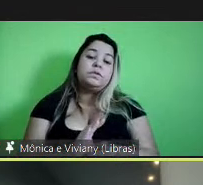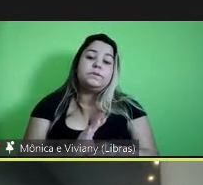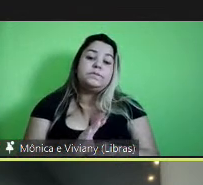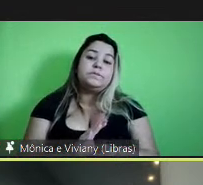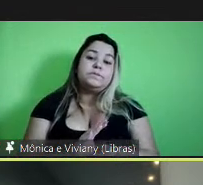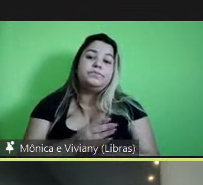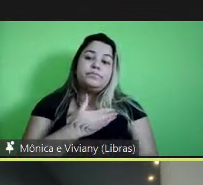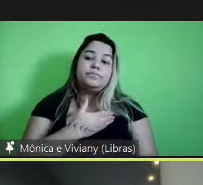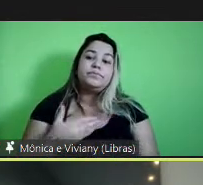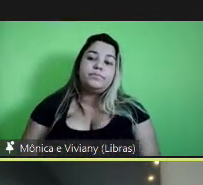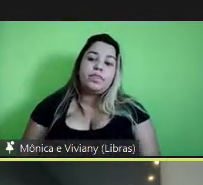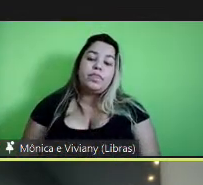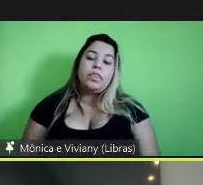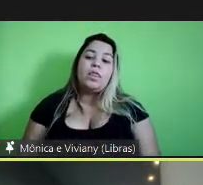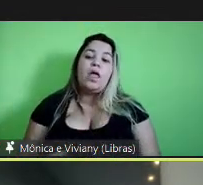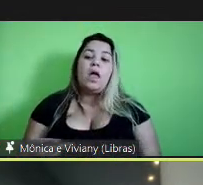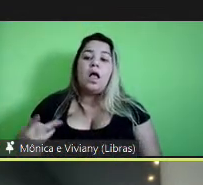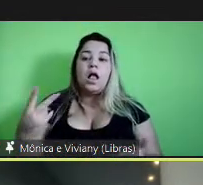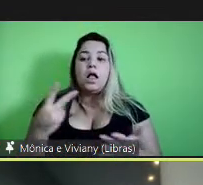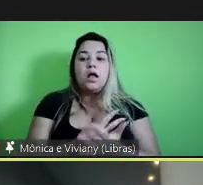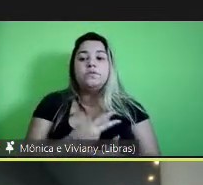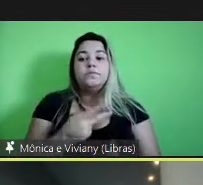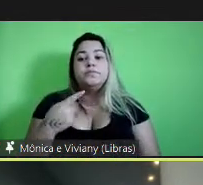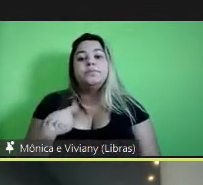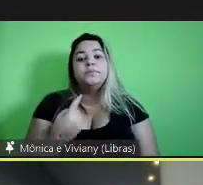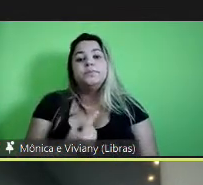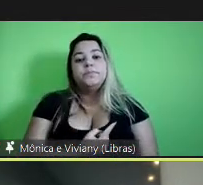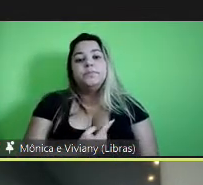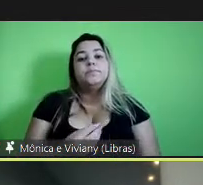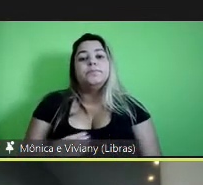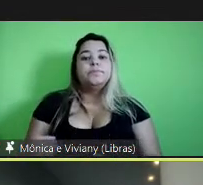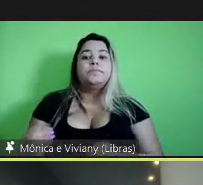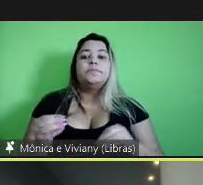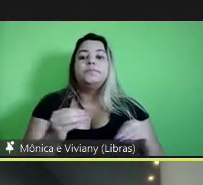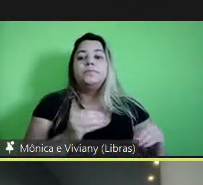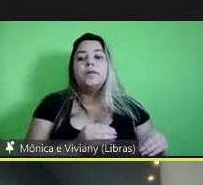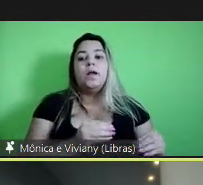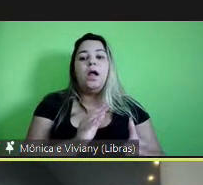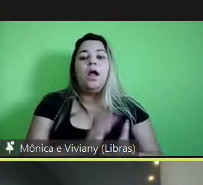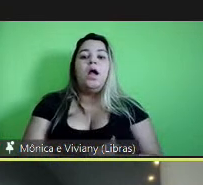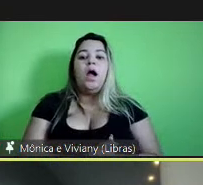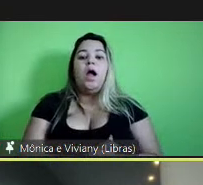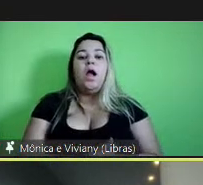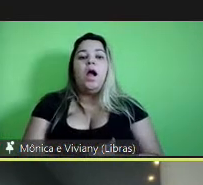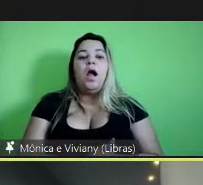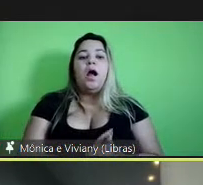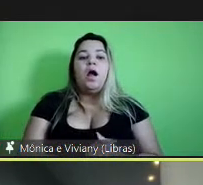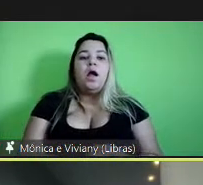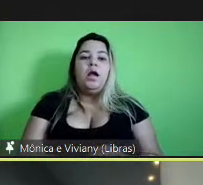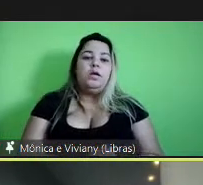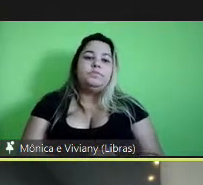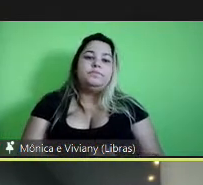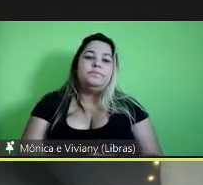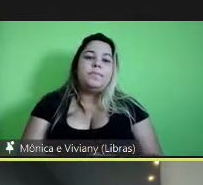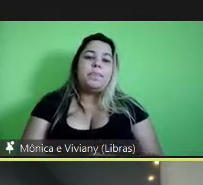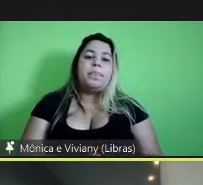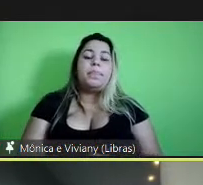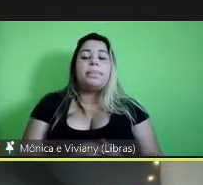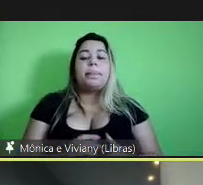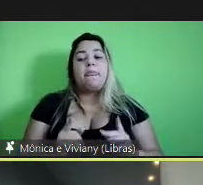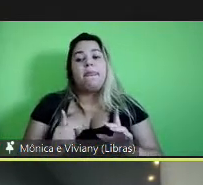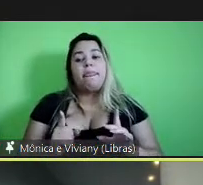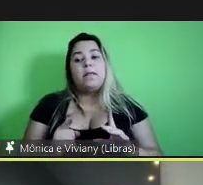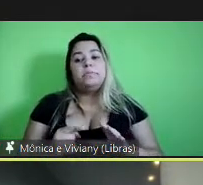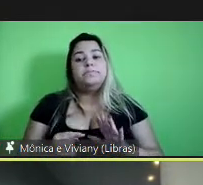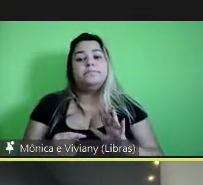we approved and this public tender for us to have more professionals. So just thank us. So